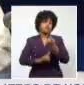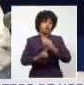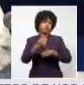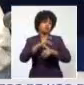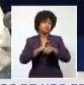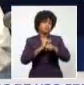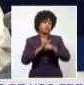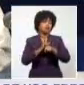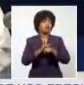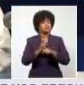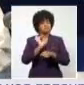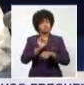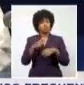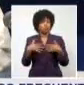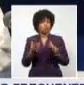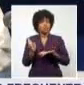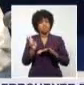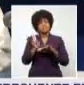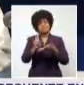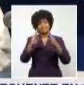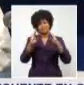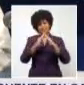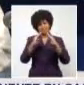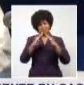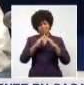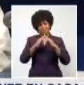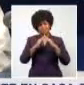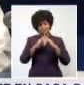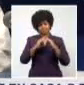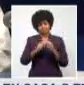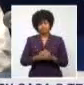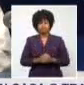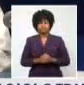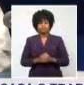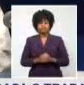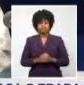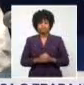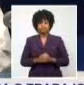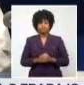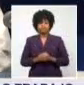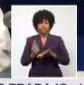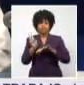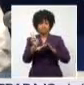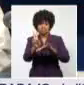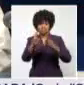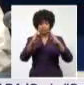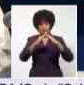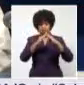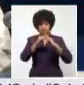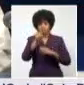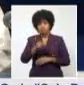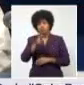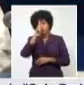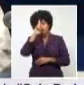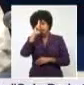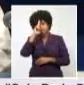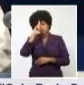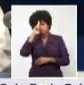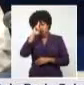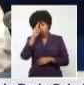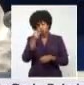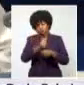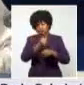the population can access from their cell phones, digitally, given a group of